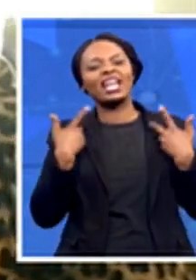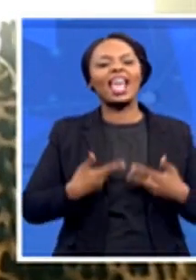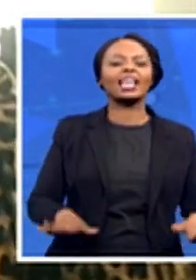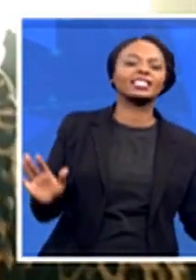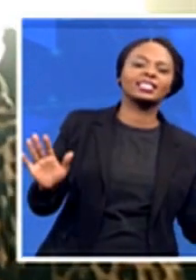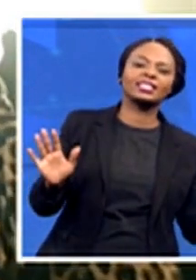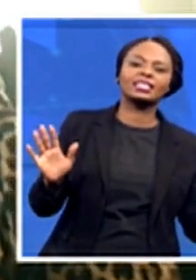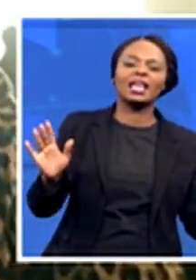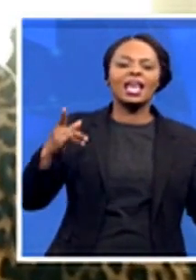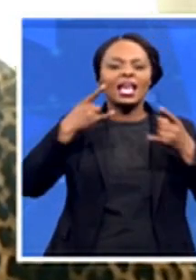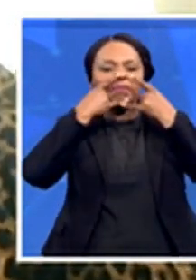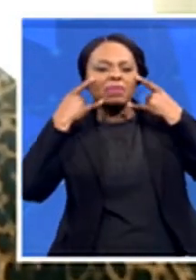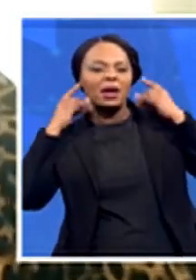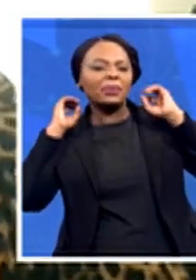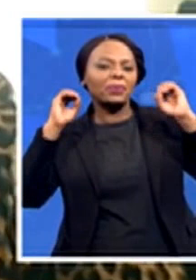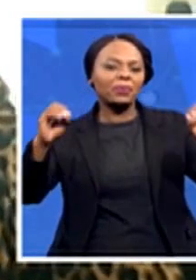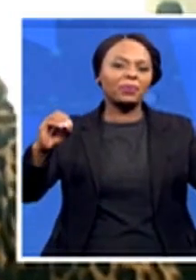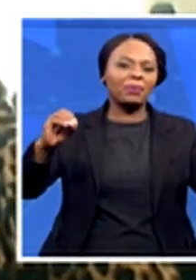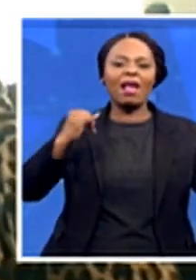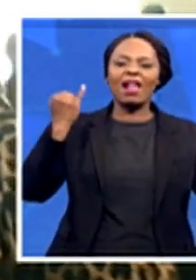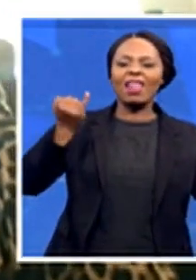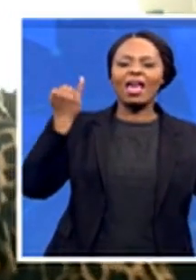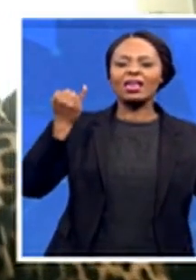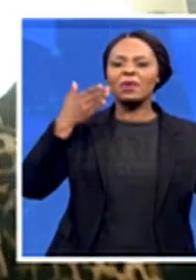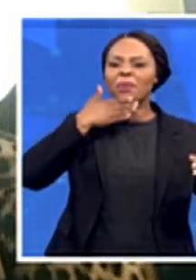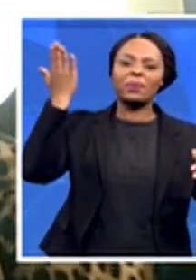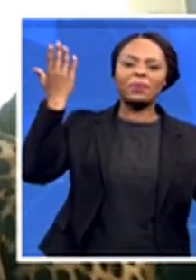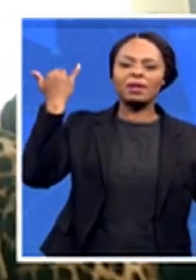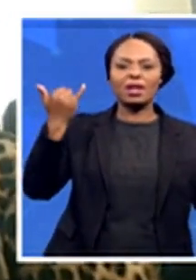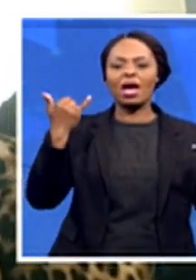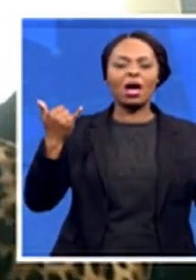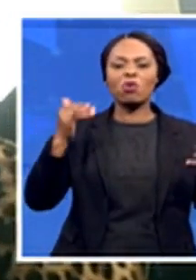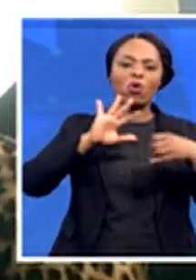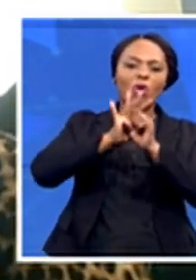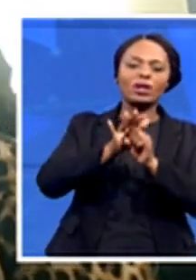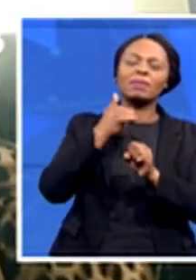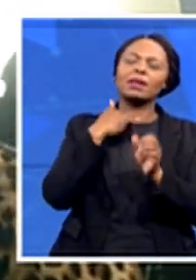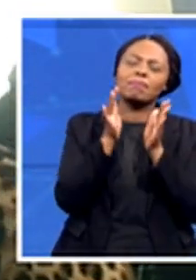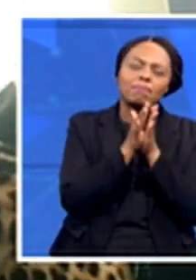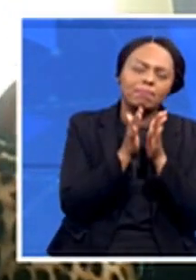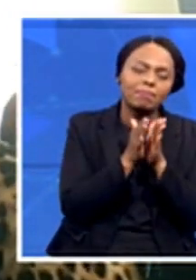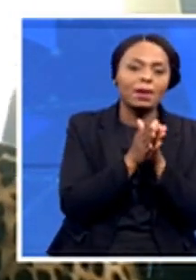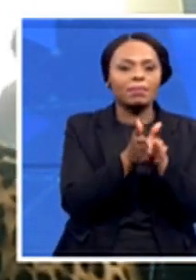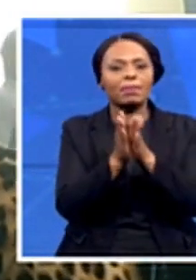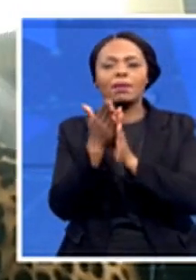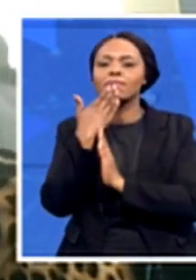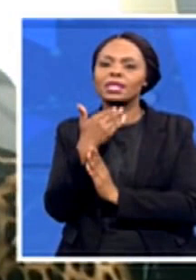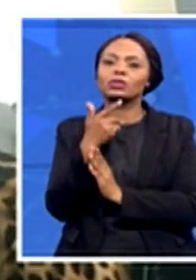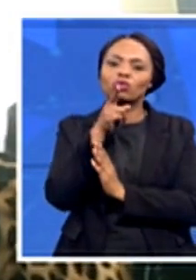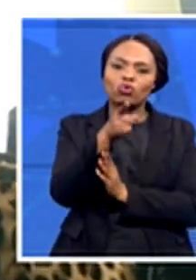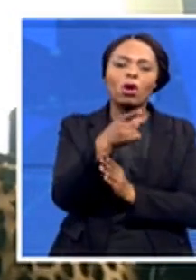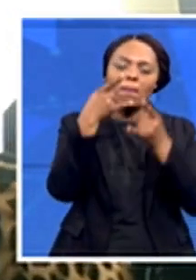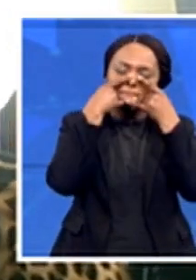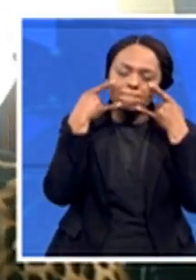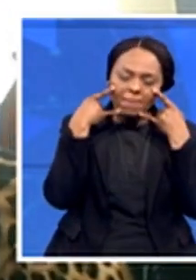COVID-19 is over, and we are still appealing to our people to please keep on putting on their mask when they are going to public. They must keep on washing their hands